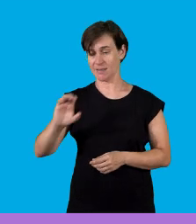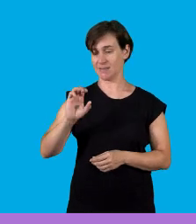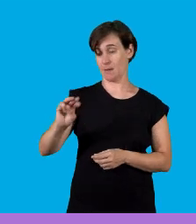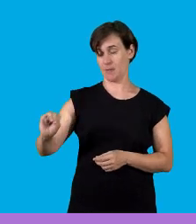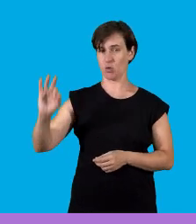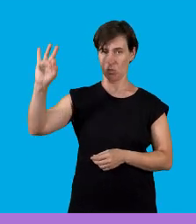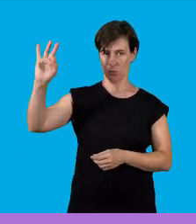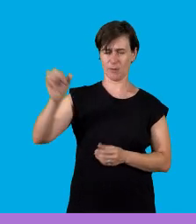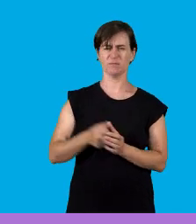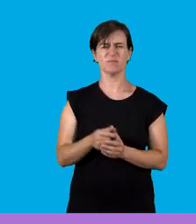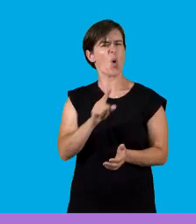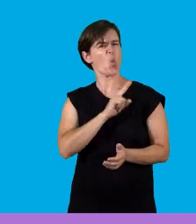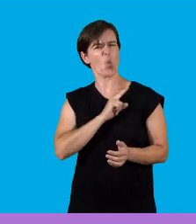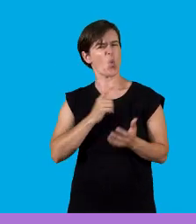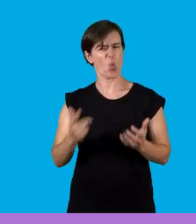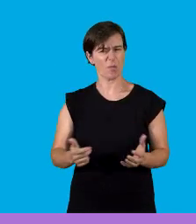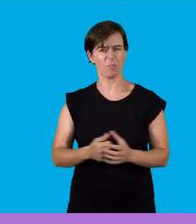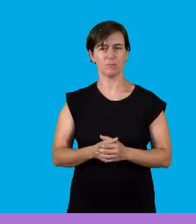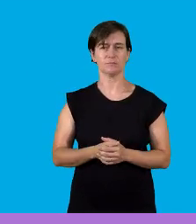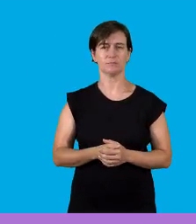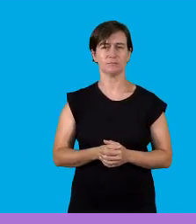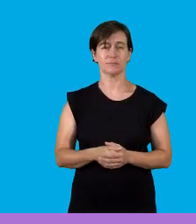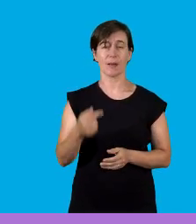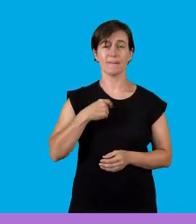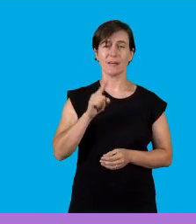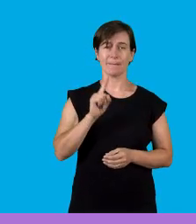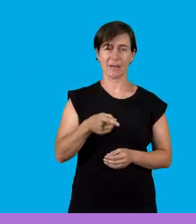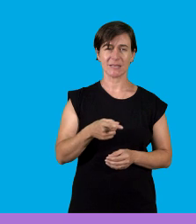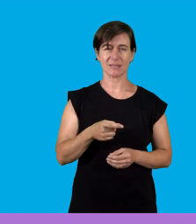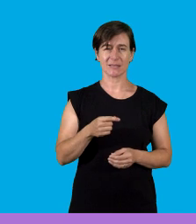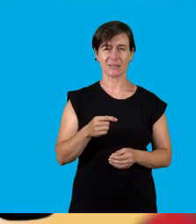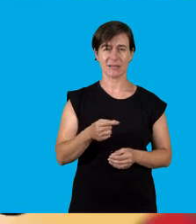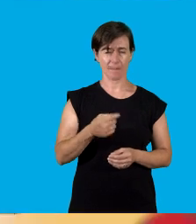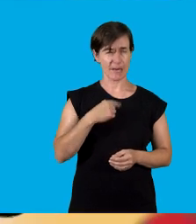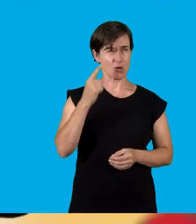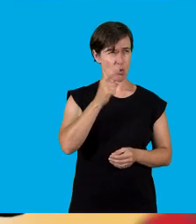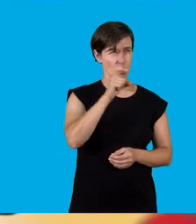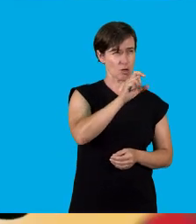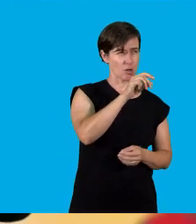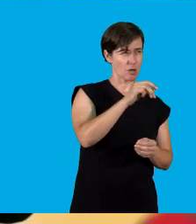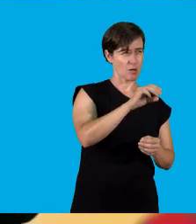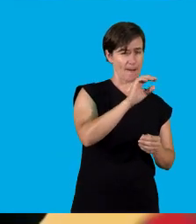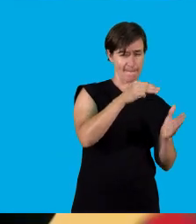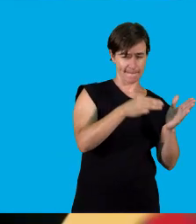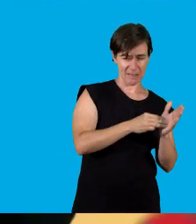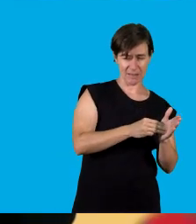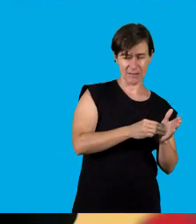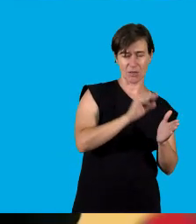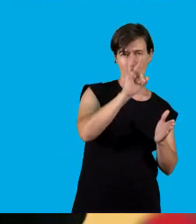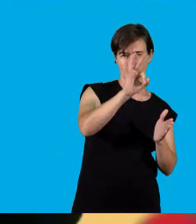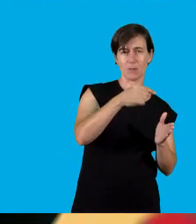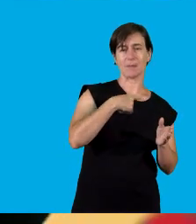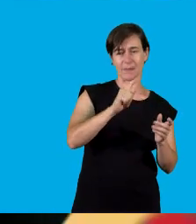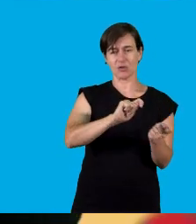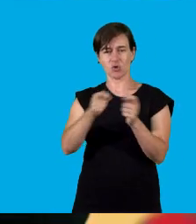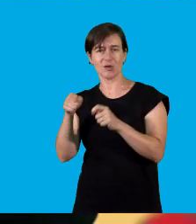cubic centimeters, right? Why did I do that? Because remember, I must go from a solid state, the cubic meters, to a liquid